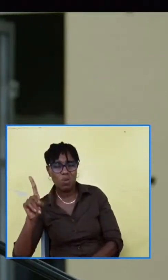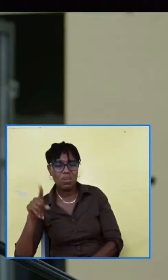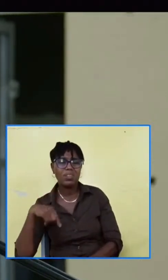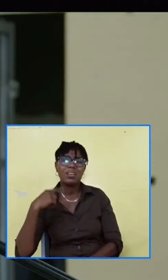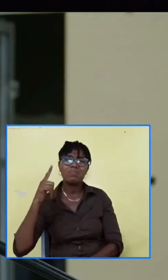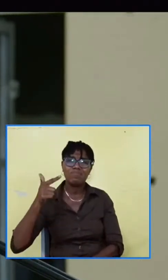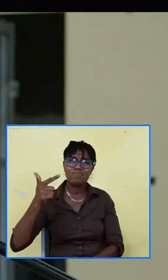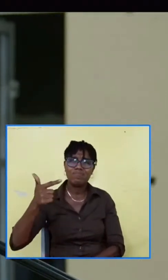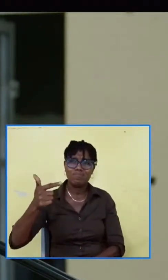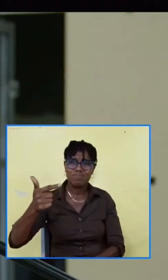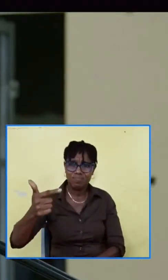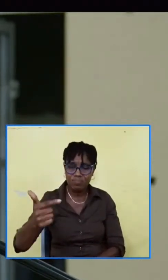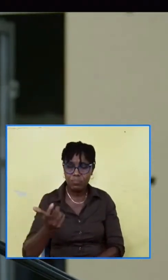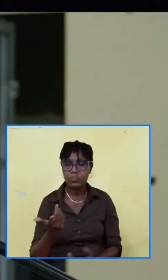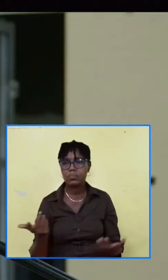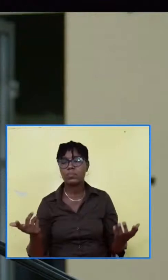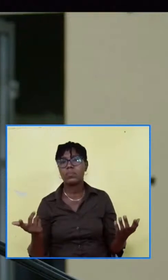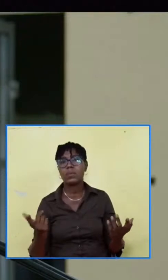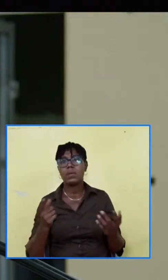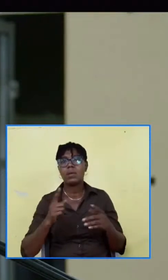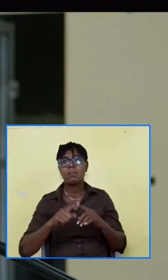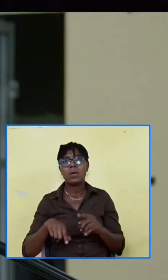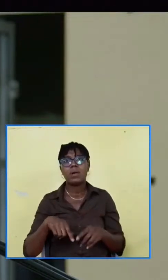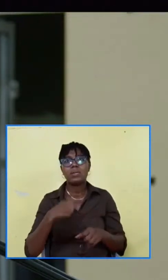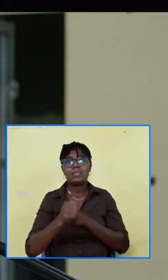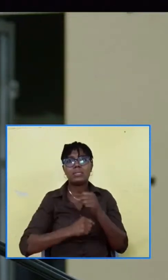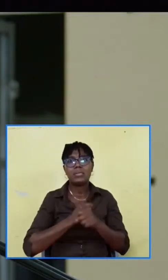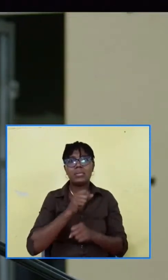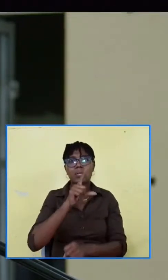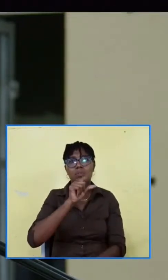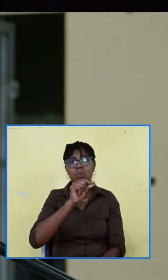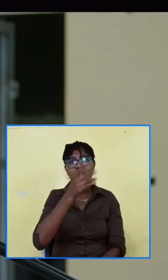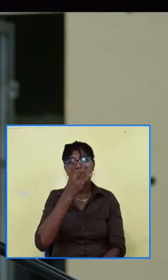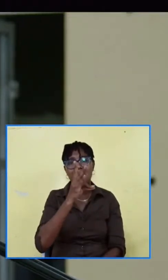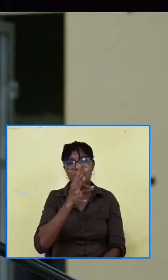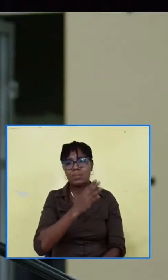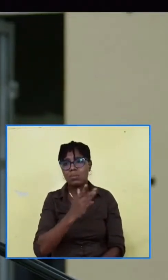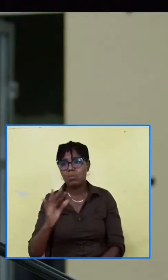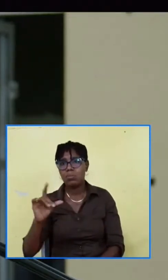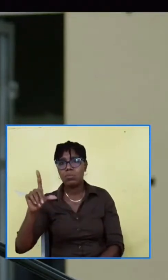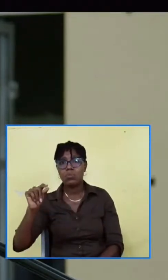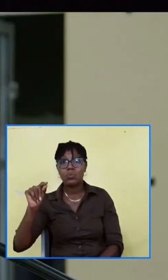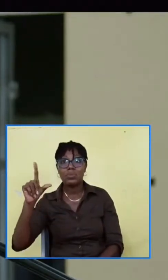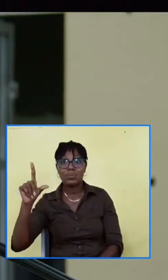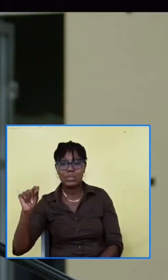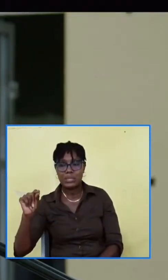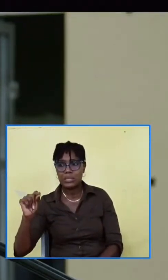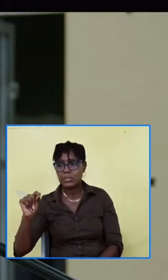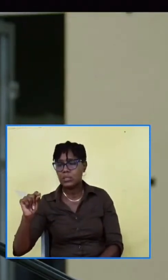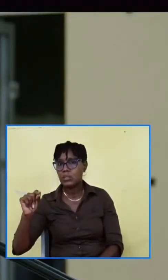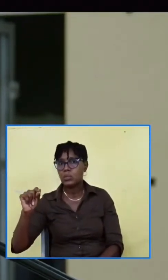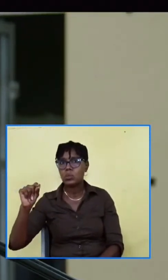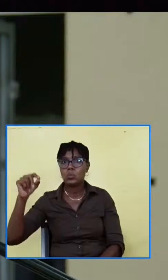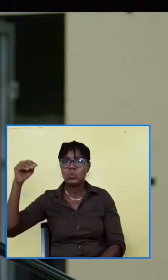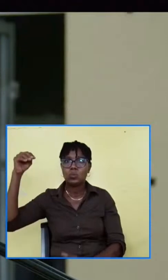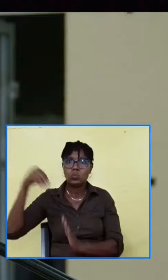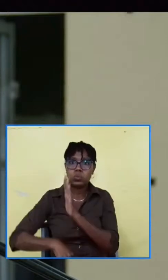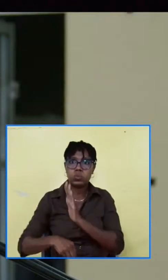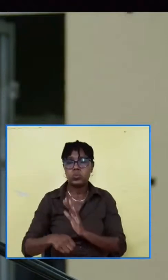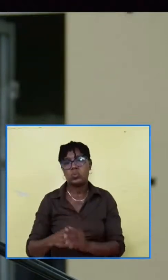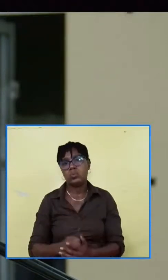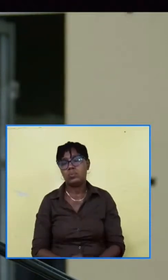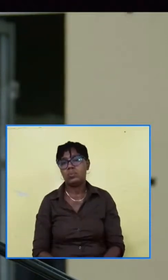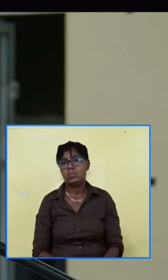steady. But what happened between 2017 and 2020, it was dramatic. It